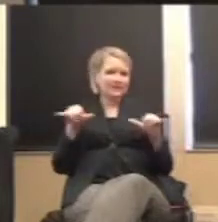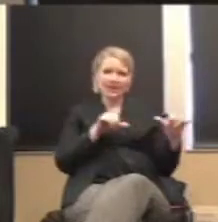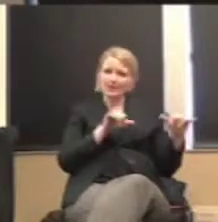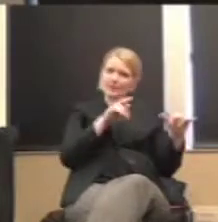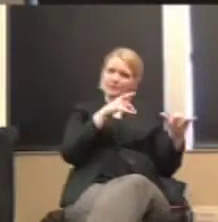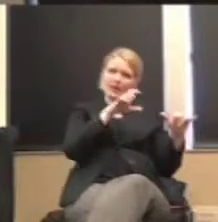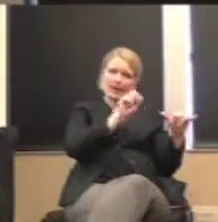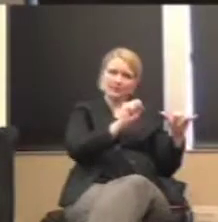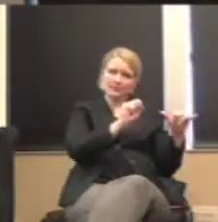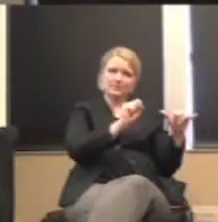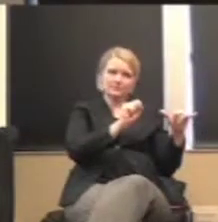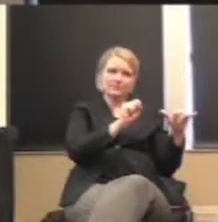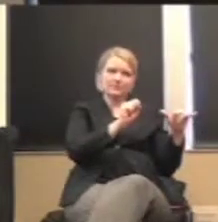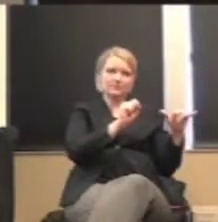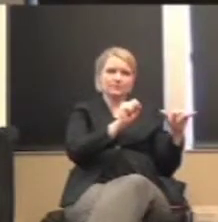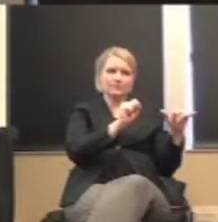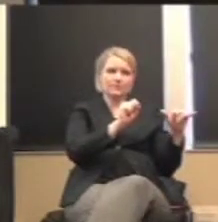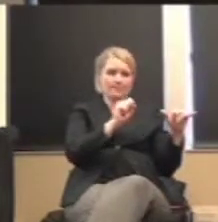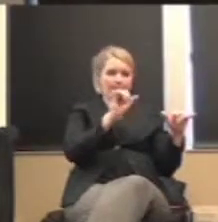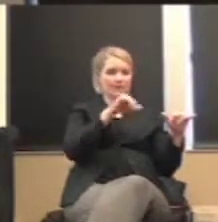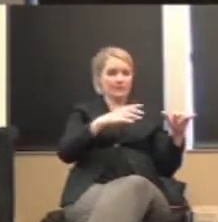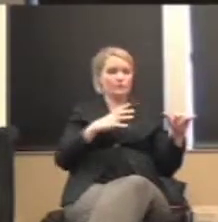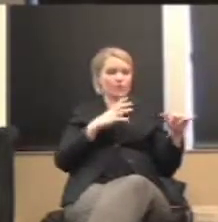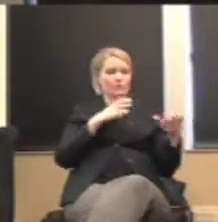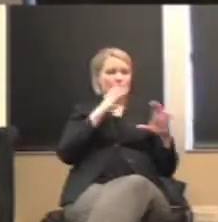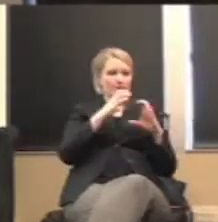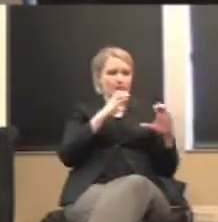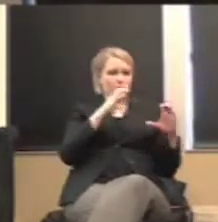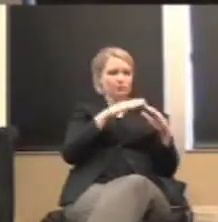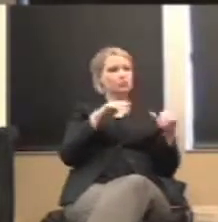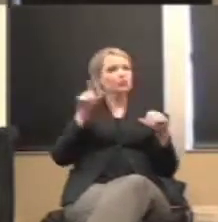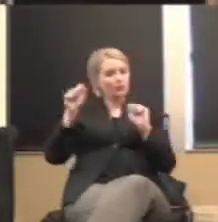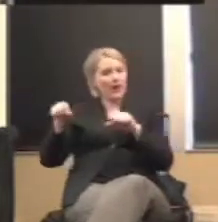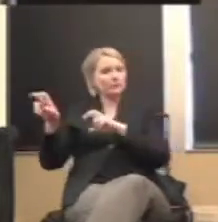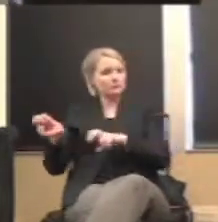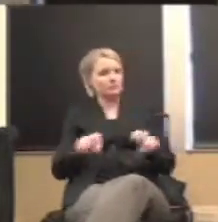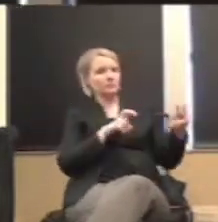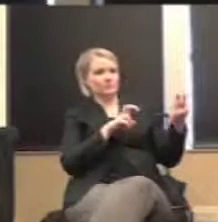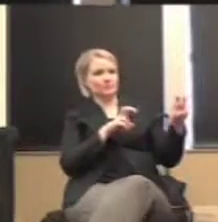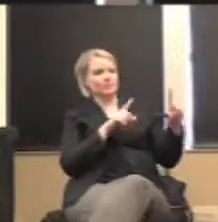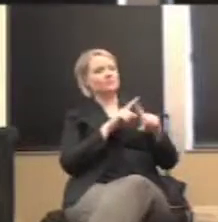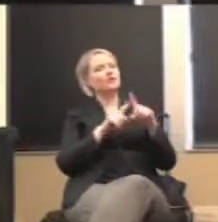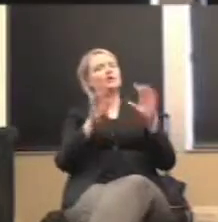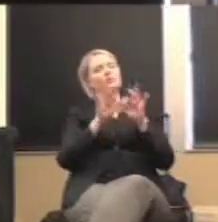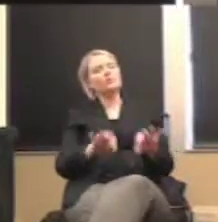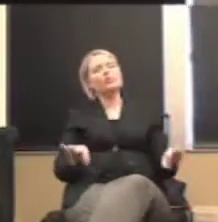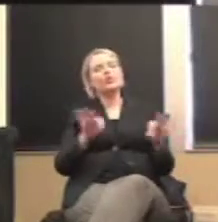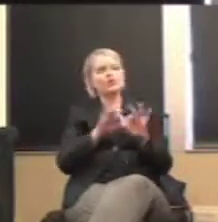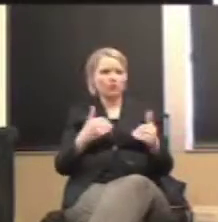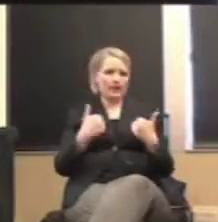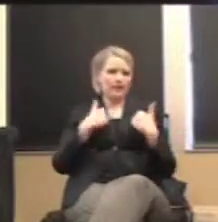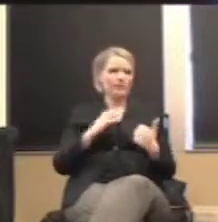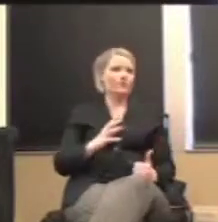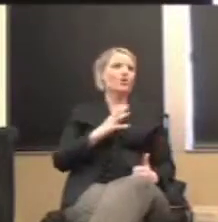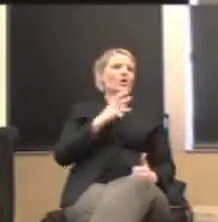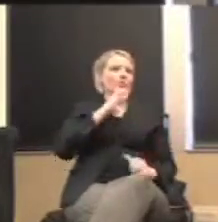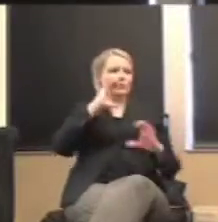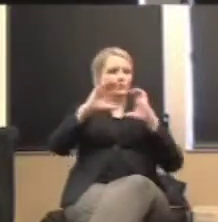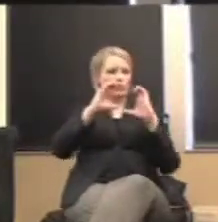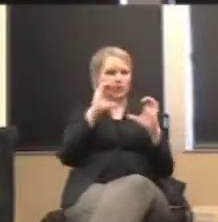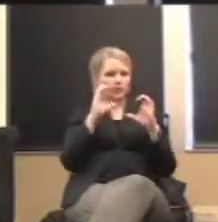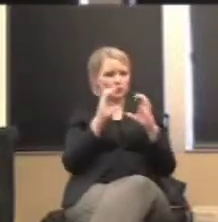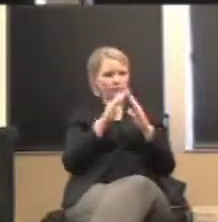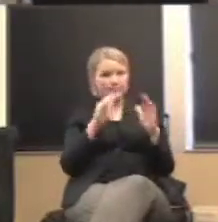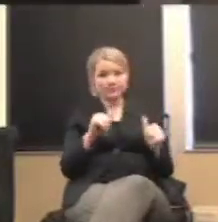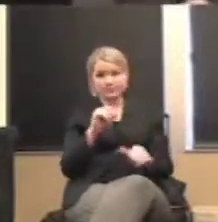formal communication system. And you can get there. But it's important to have a formal communication system.